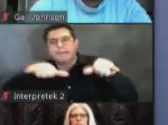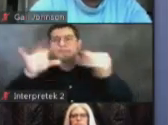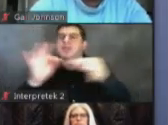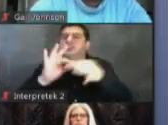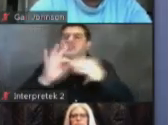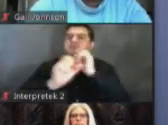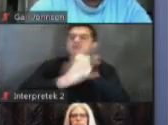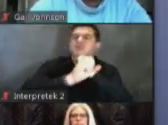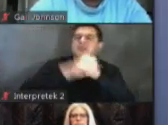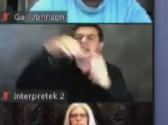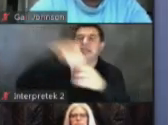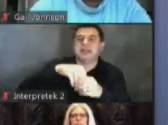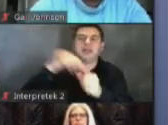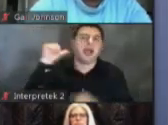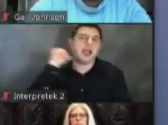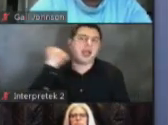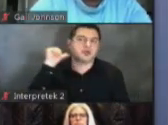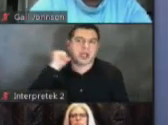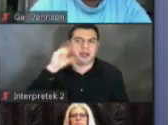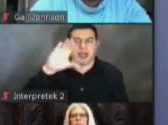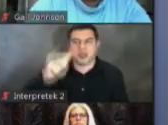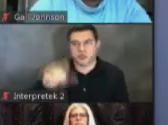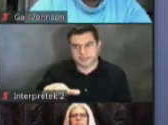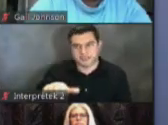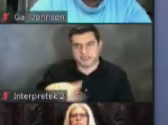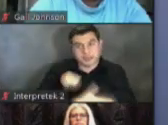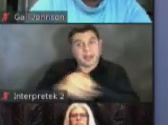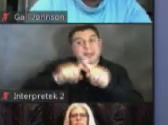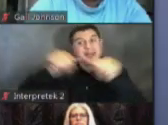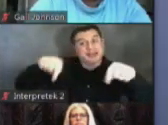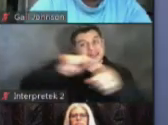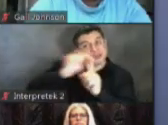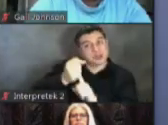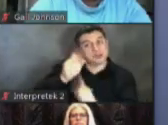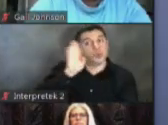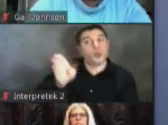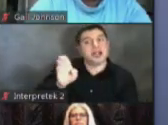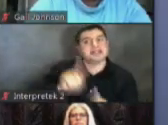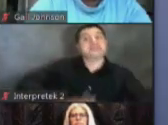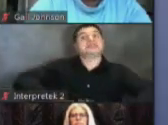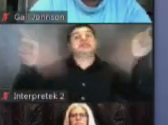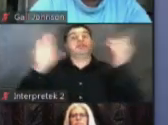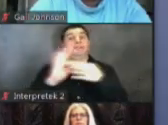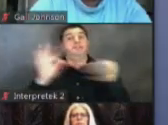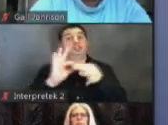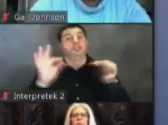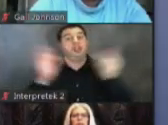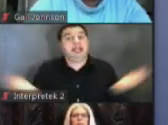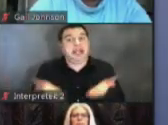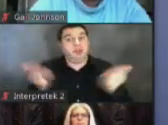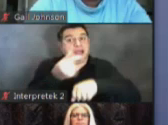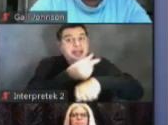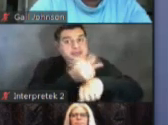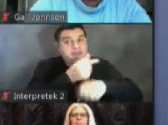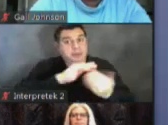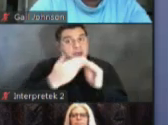we would be creating a different message that basically says that the rules are different when you're here versus, let's say,